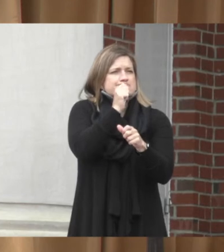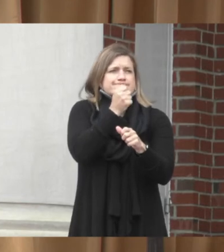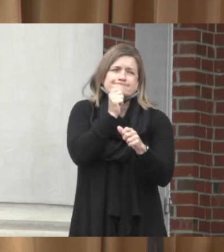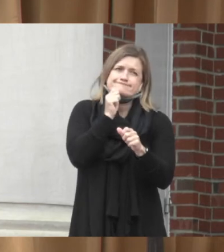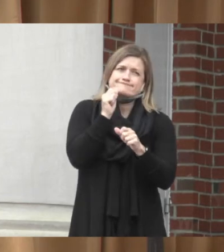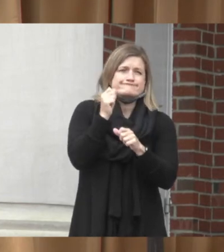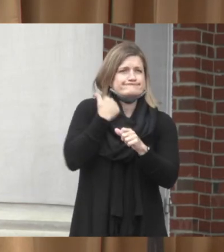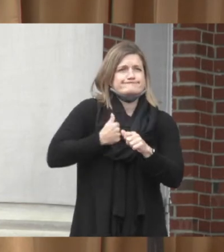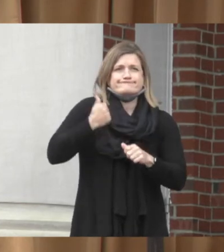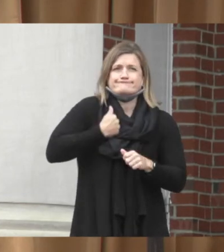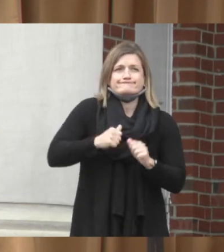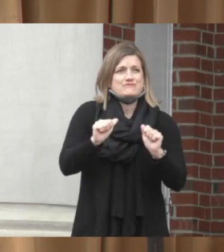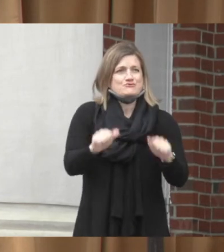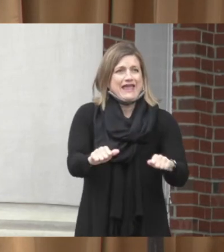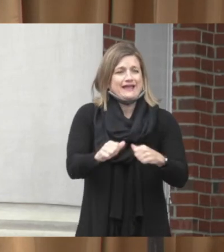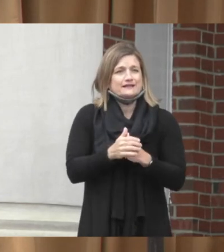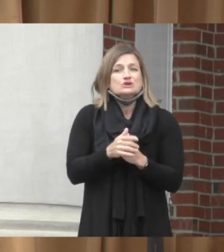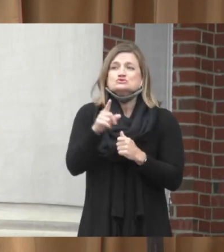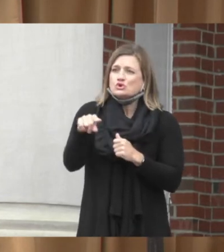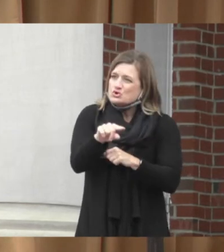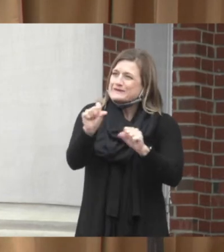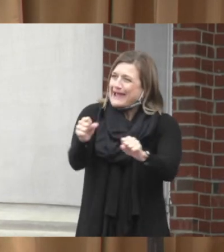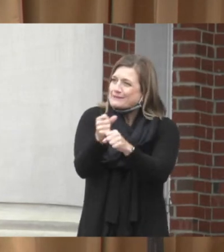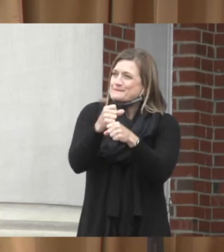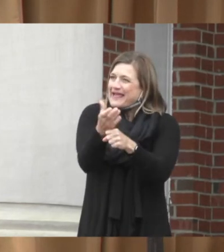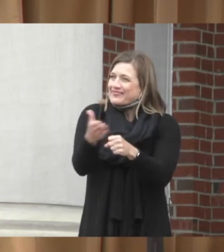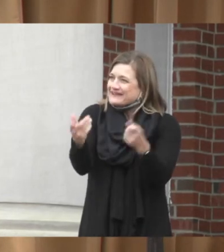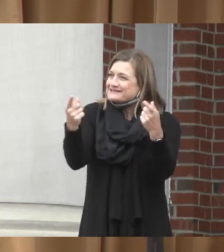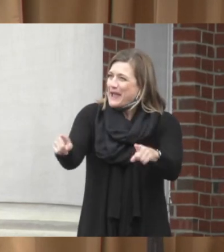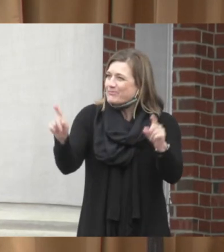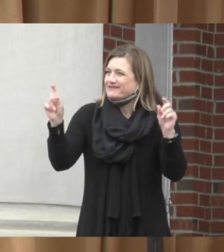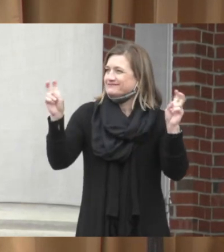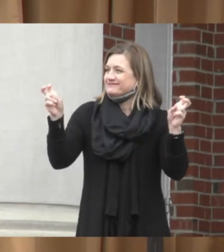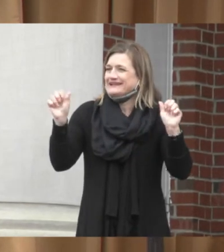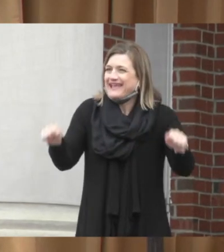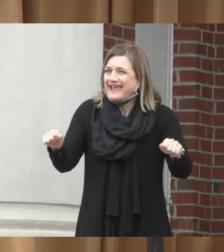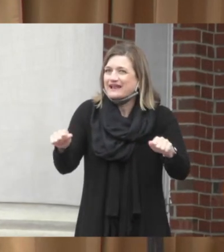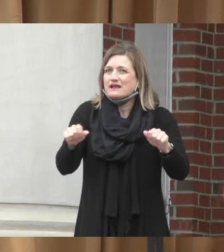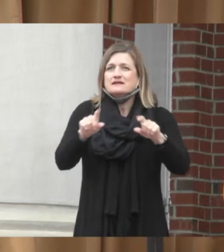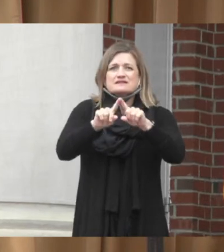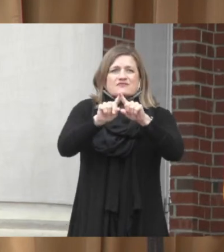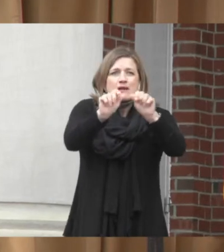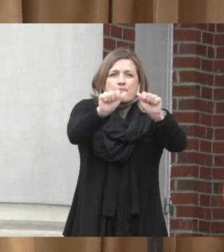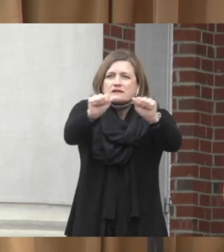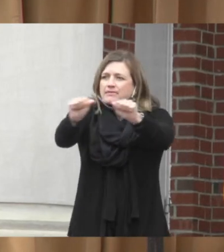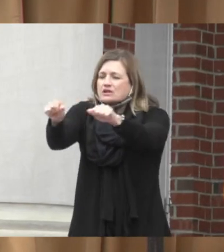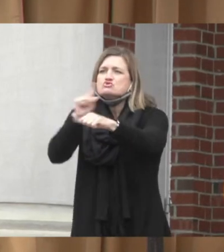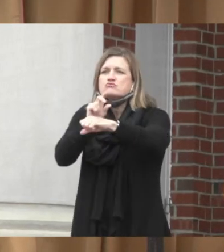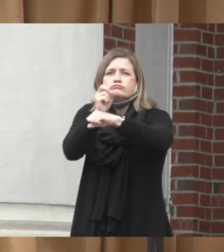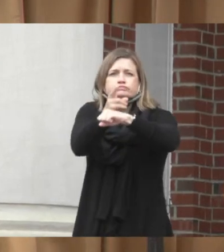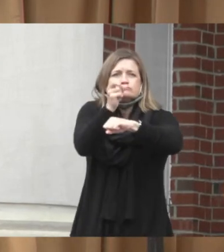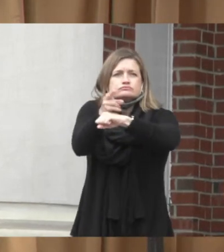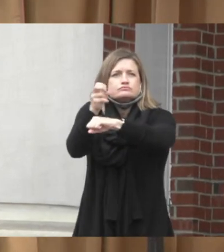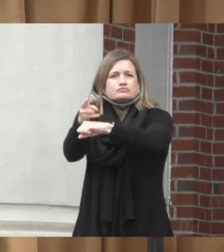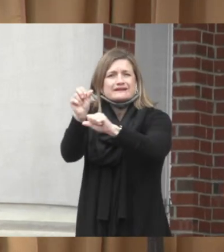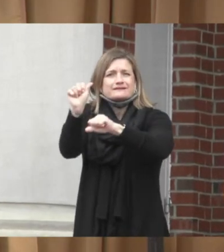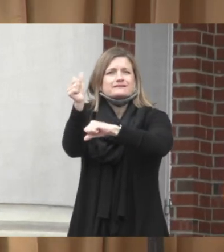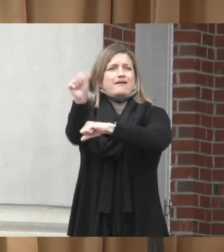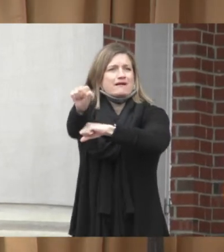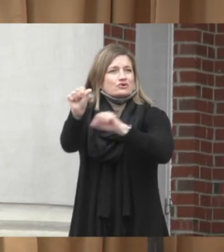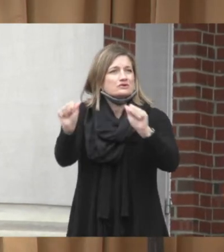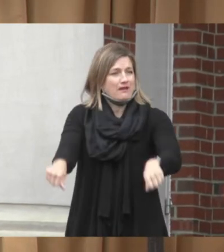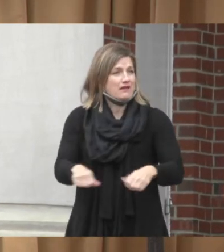can absolutely make things happen. You can conquer possibility. You are the future of this great